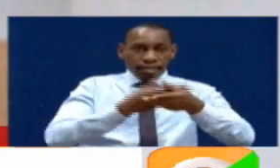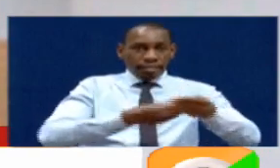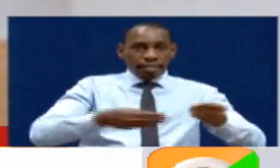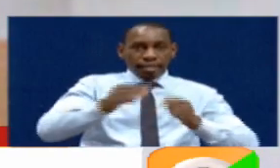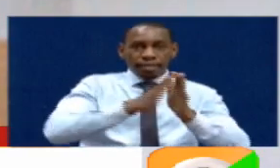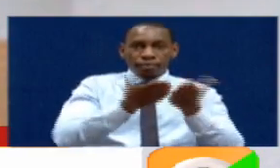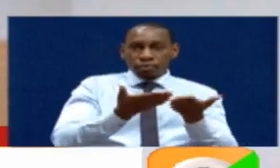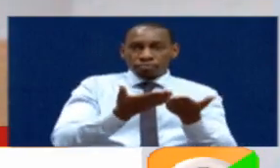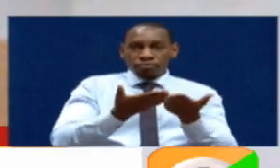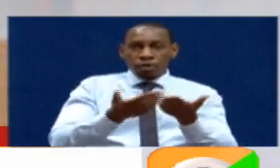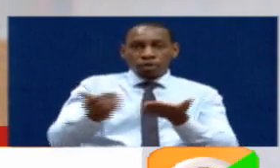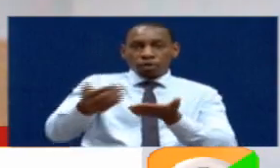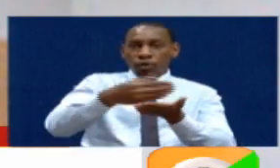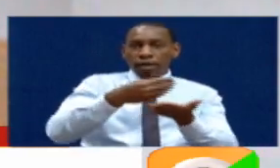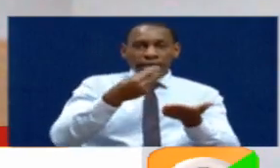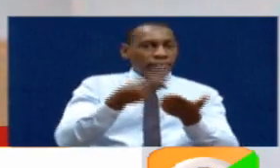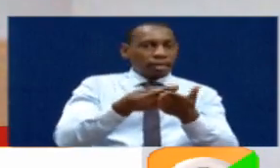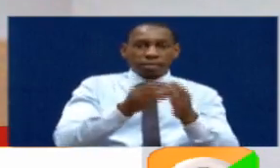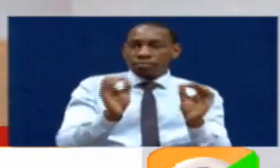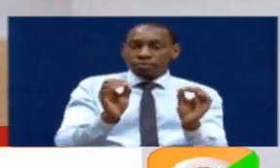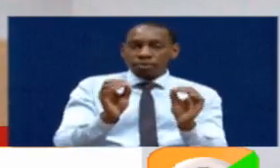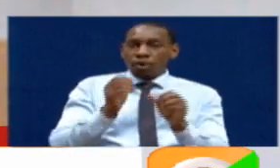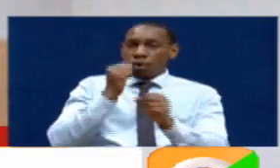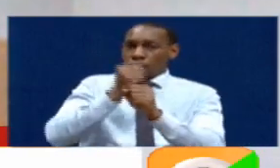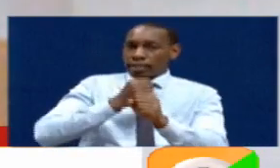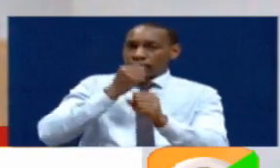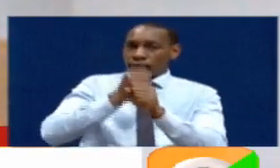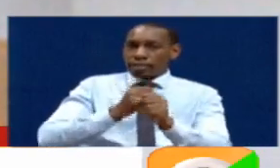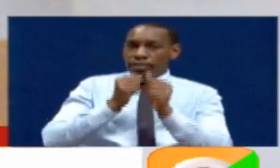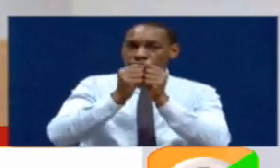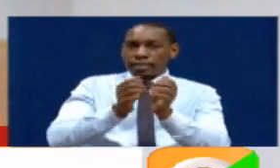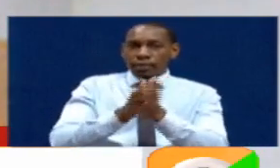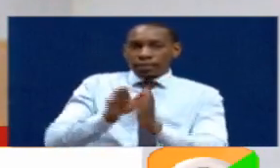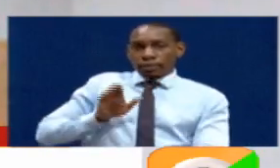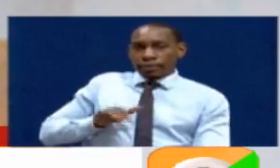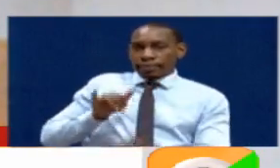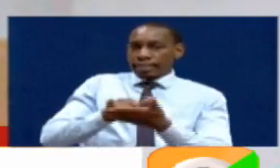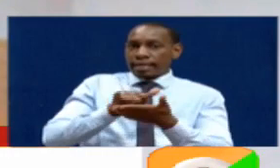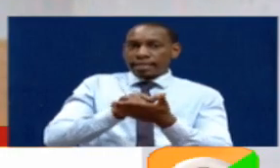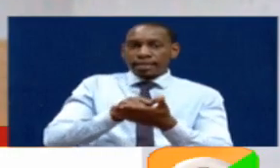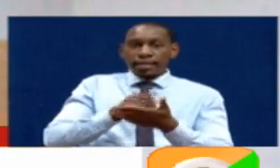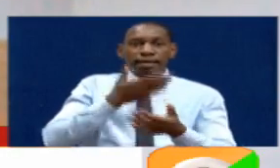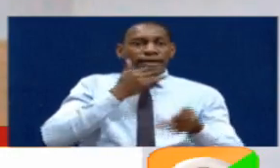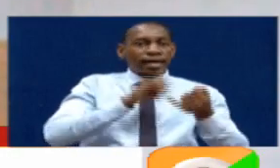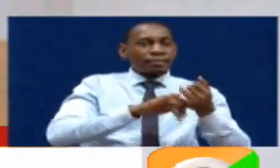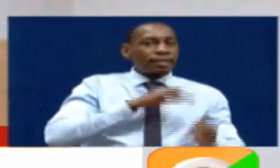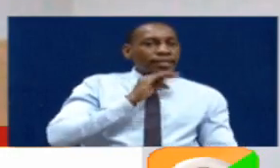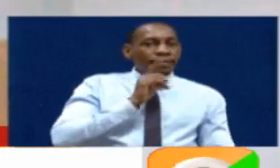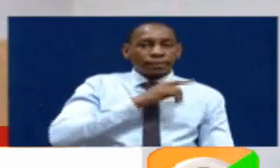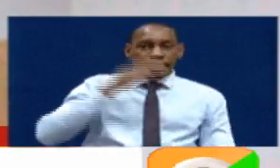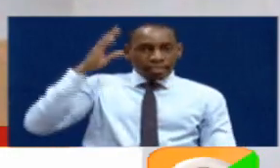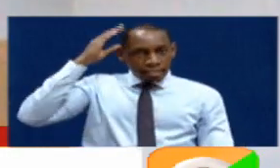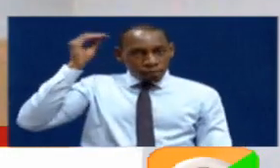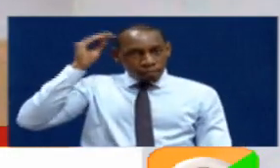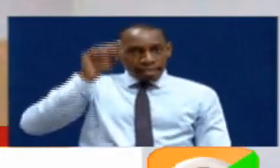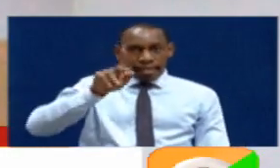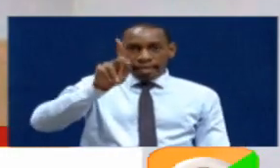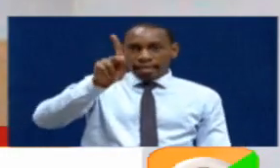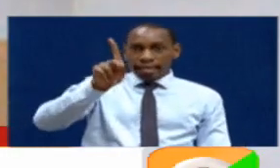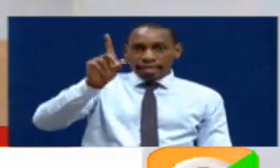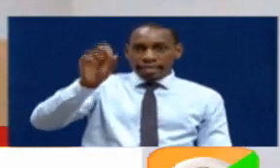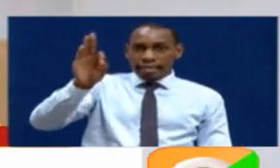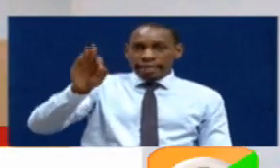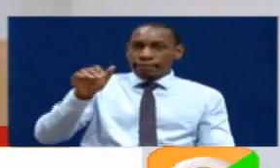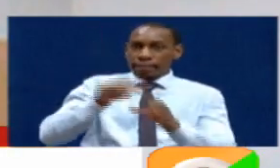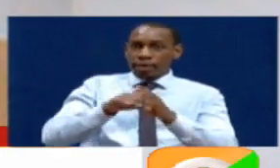not be taking any funds. So I'll be working with the women who've lost their husbands in Somalia, the KDF members. I